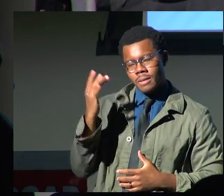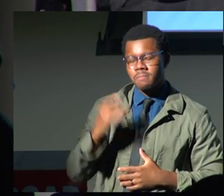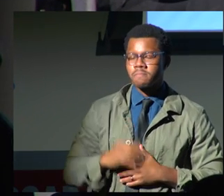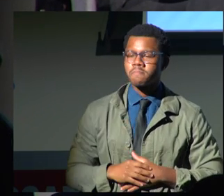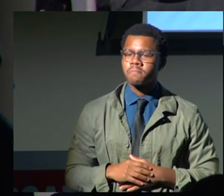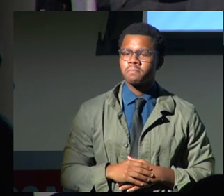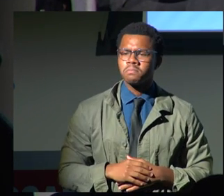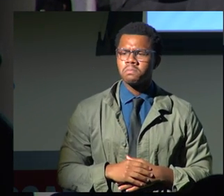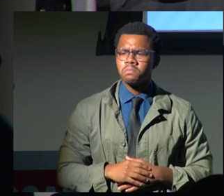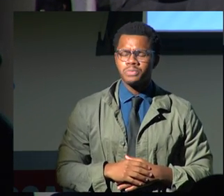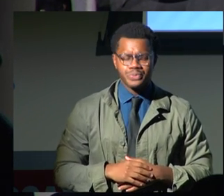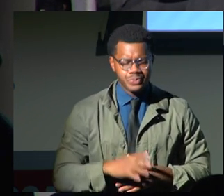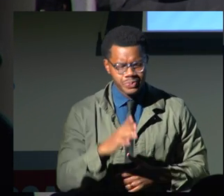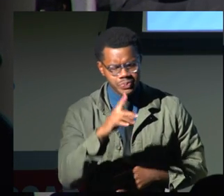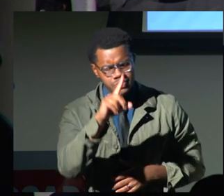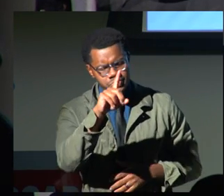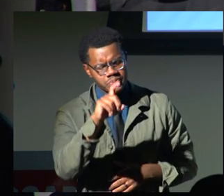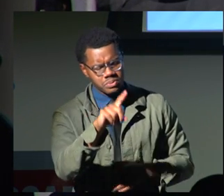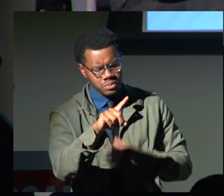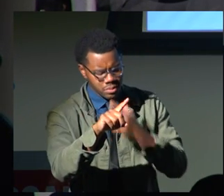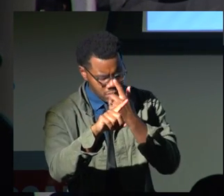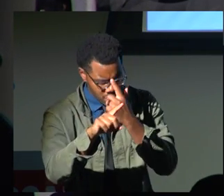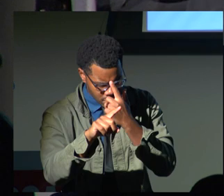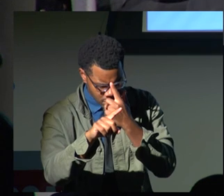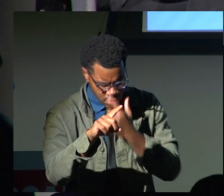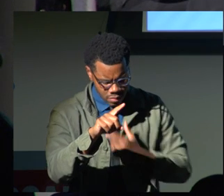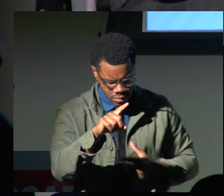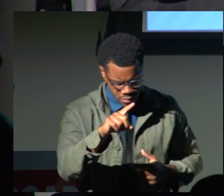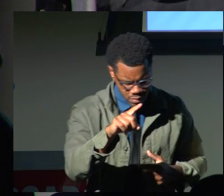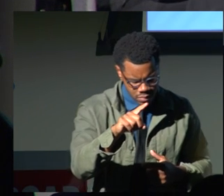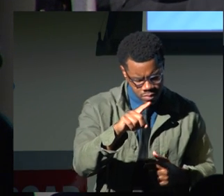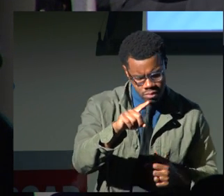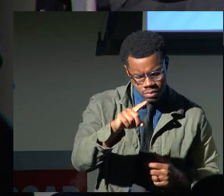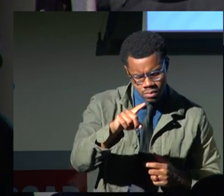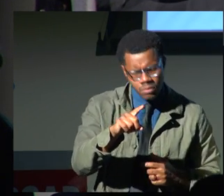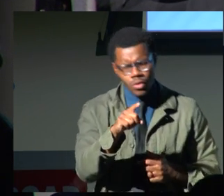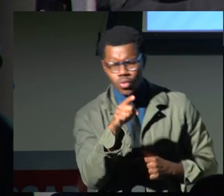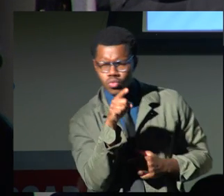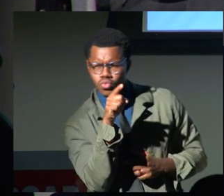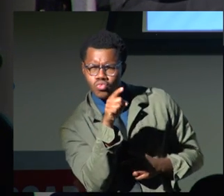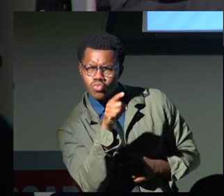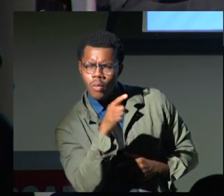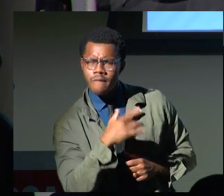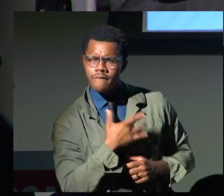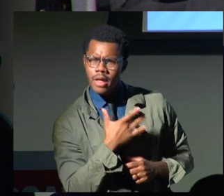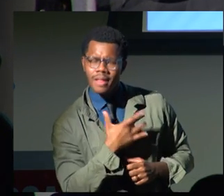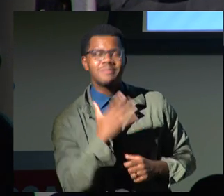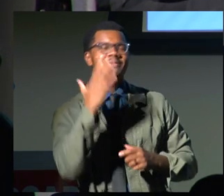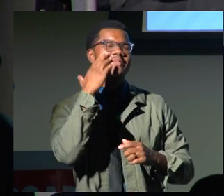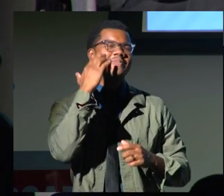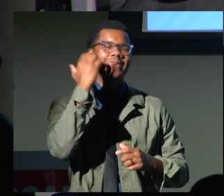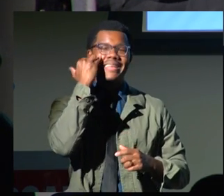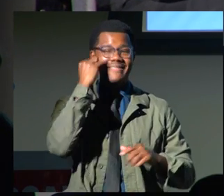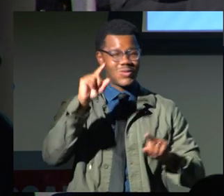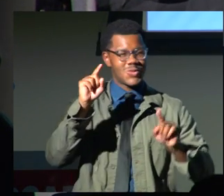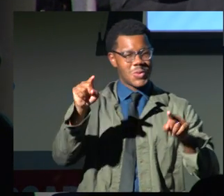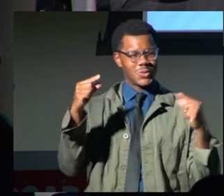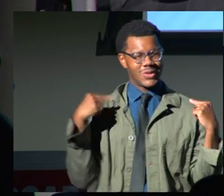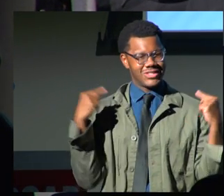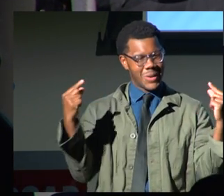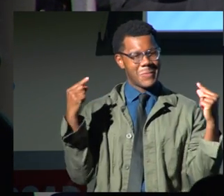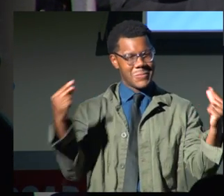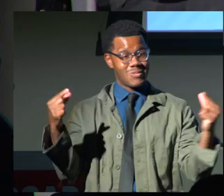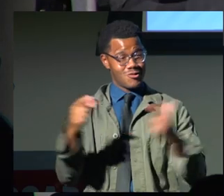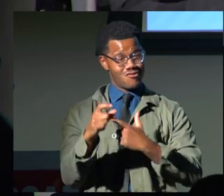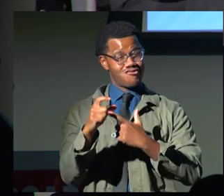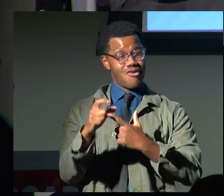though. Does that happen because you feel that you're, you know, like when you go to the gym and you, I can do 5 miles, it's